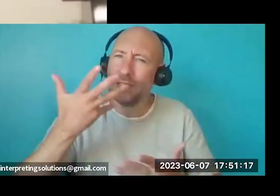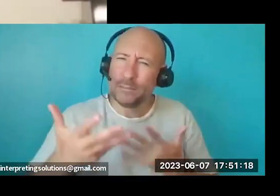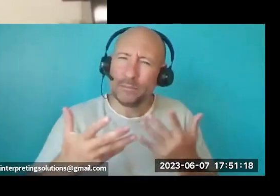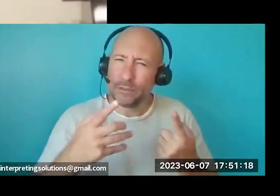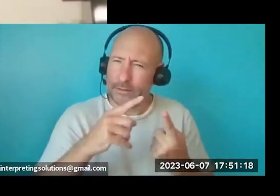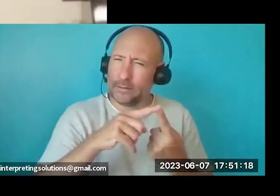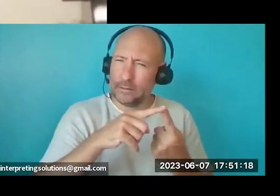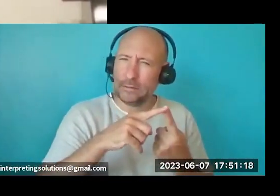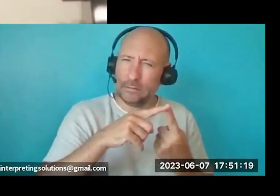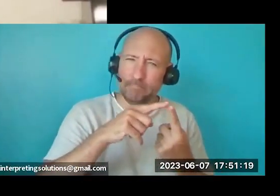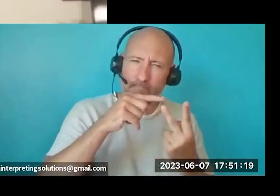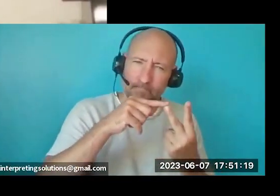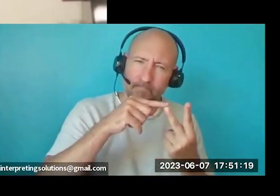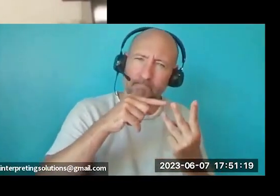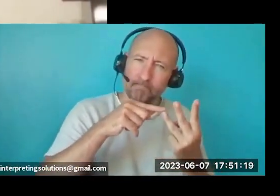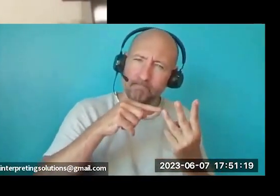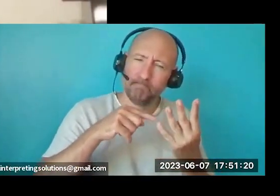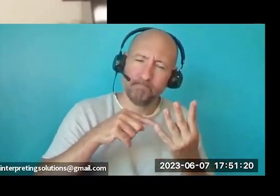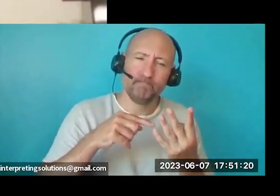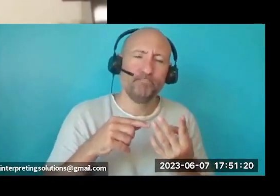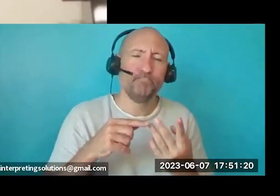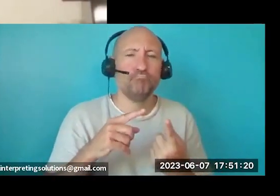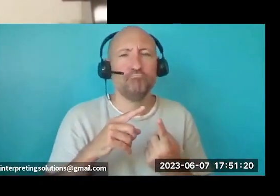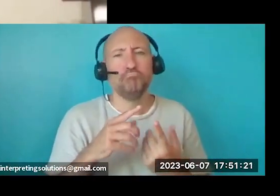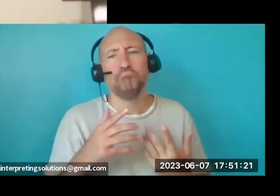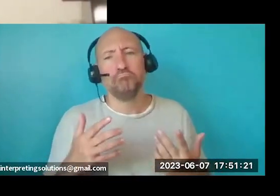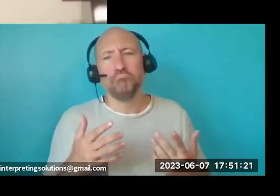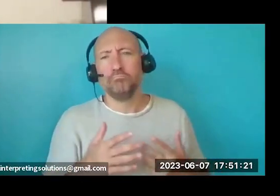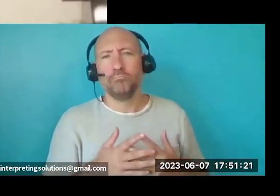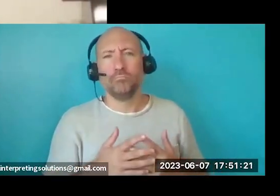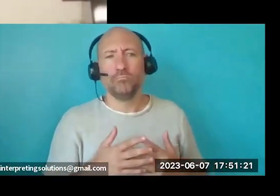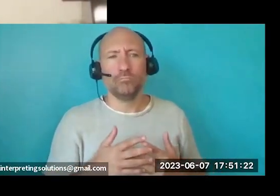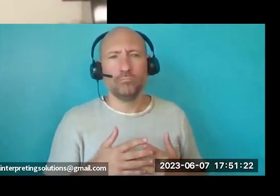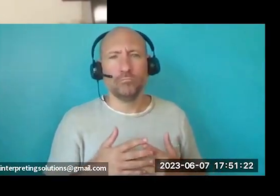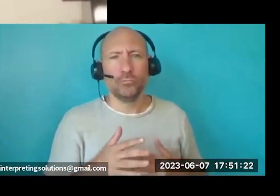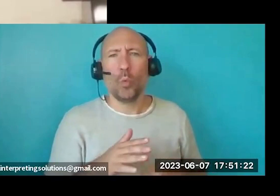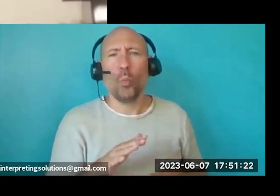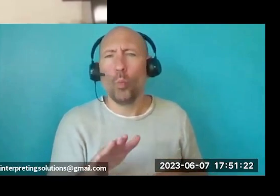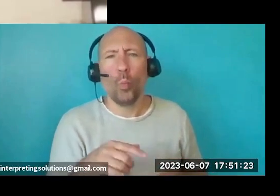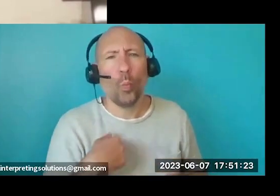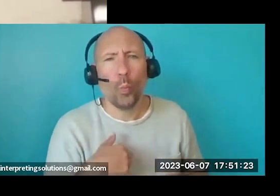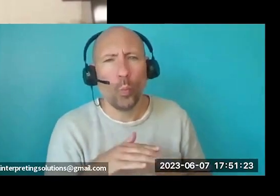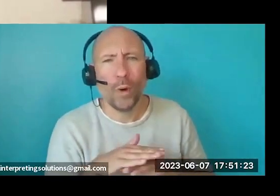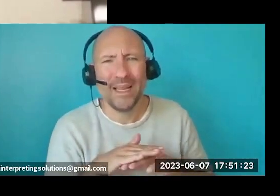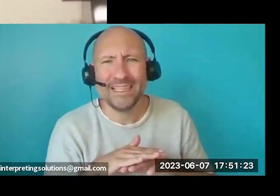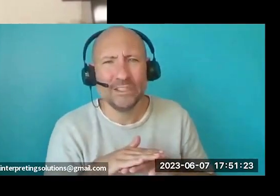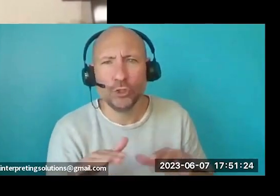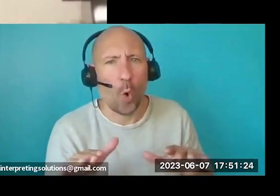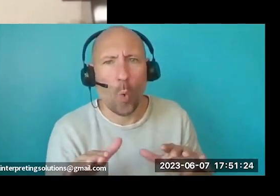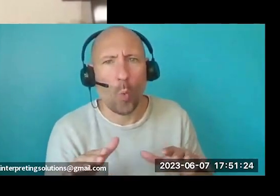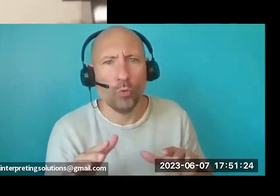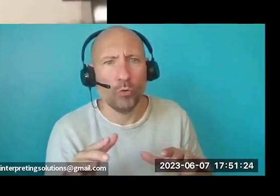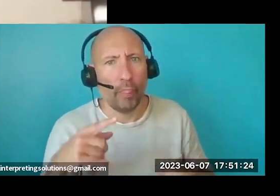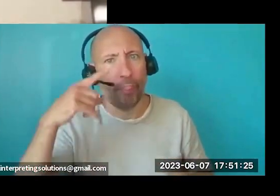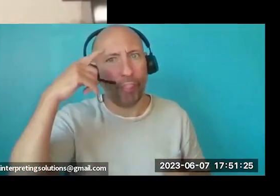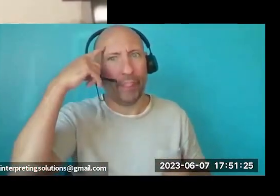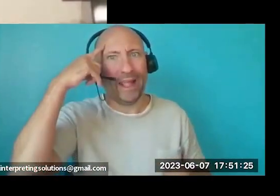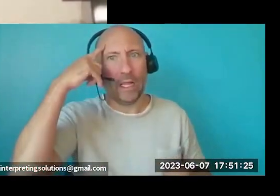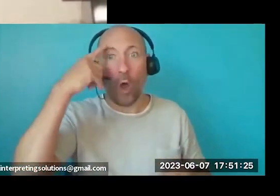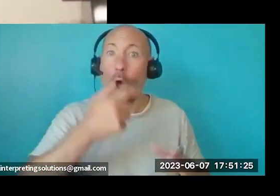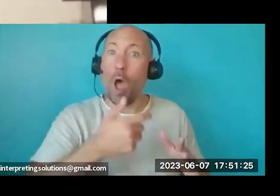years. We do not take for granted that audio description is